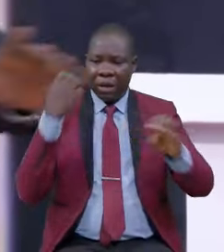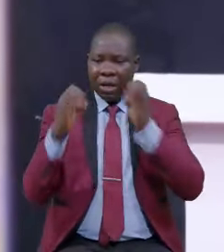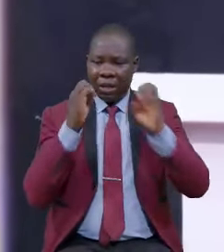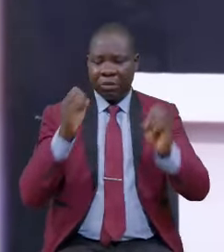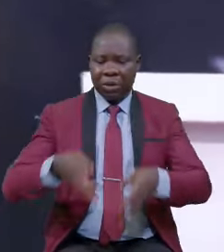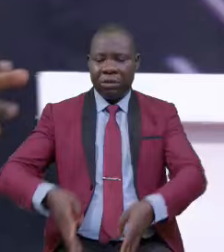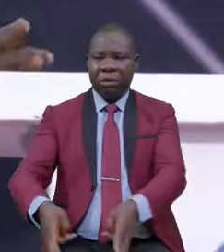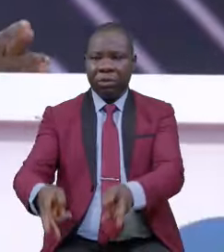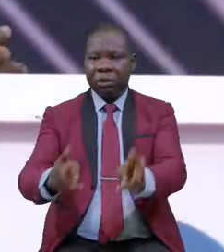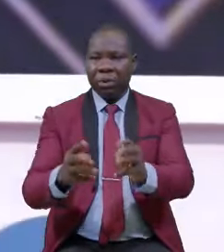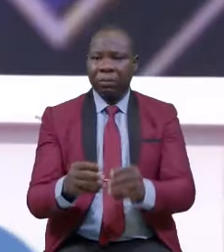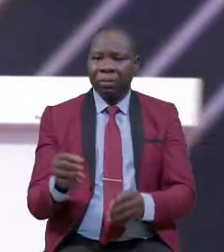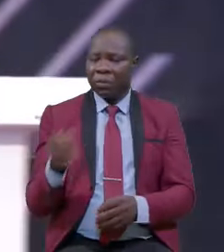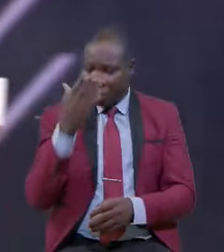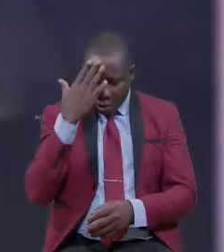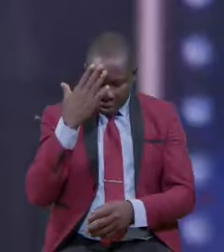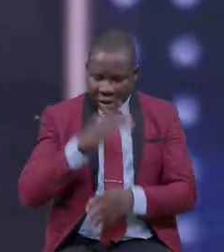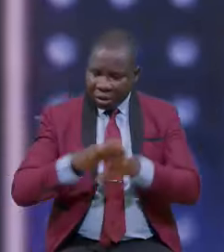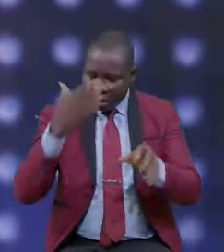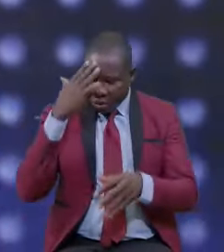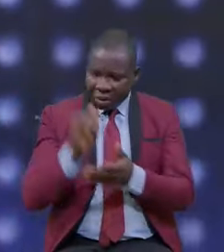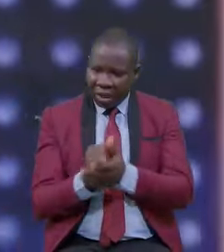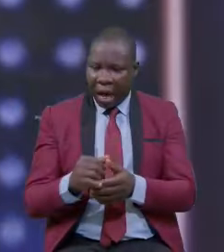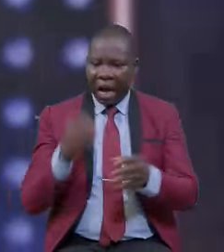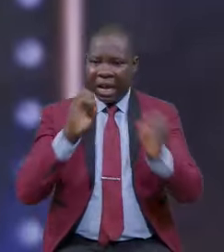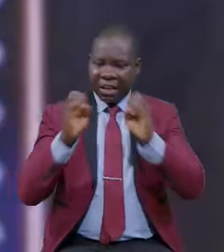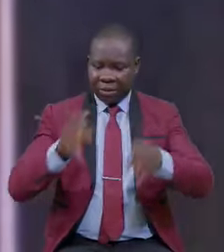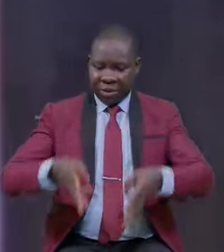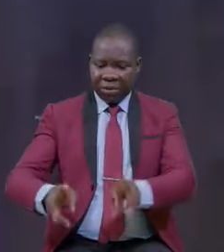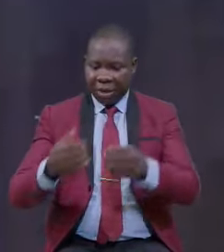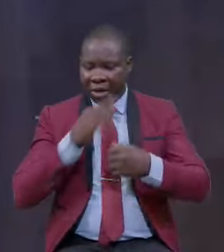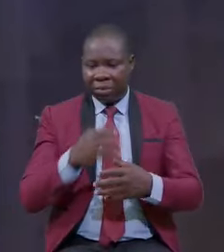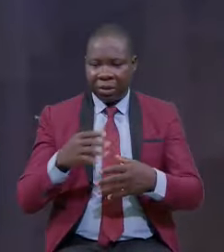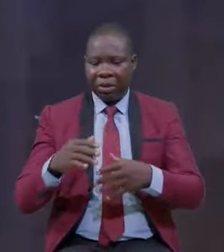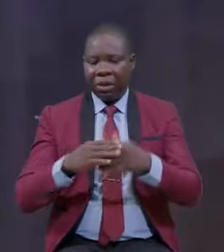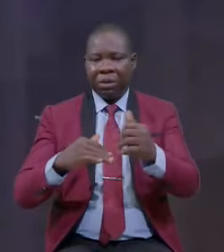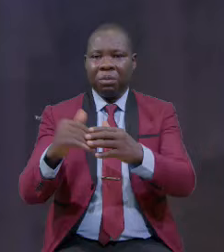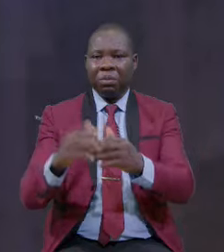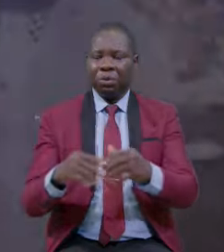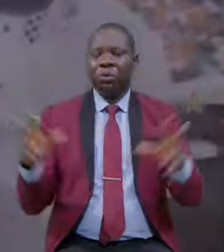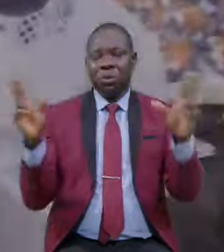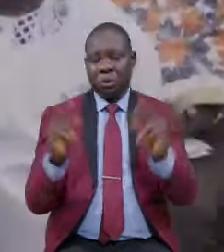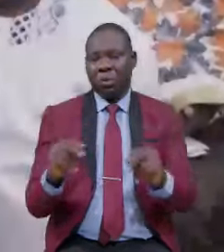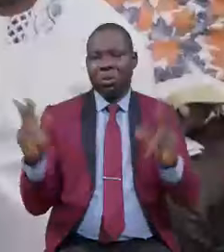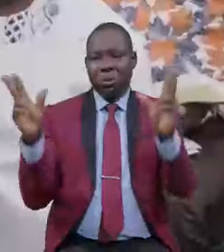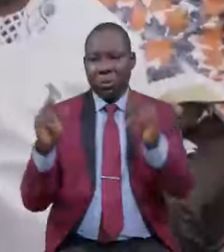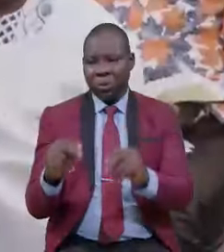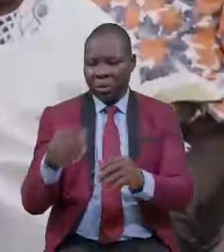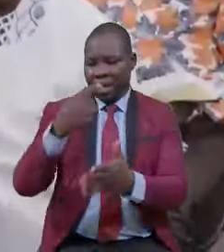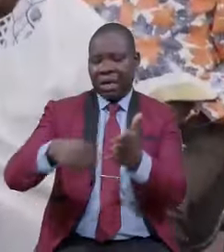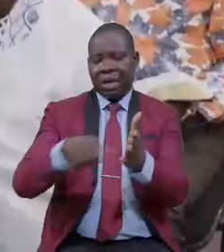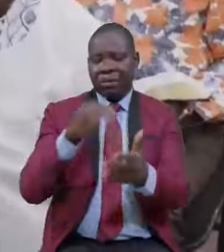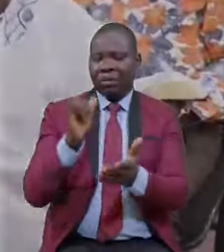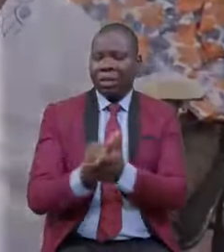expressway had been constructed. Nay. Cancel that nay out of your mouth. Amen.